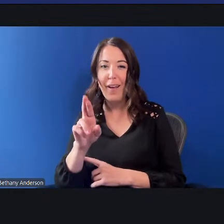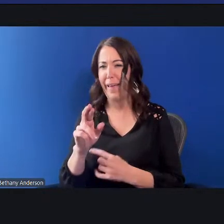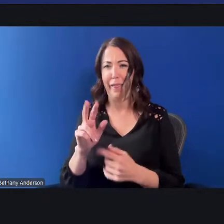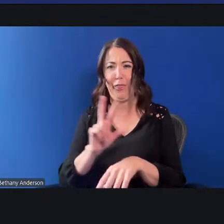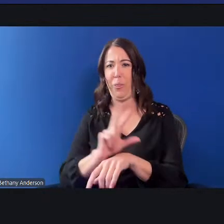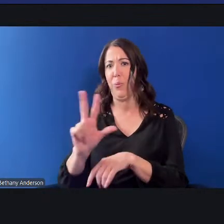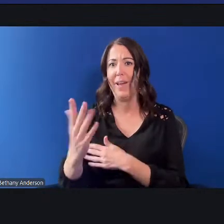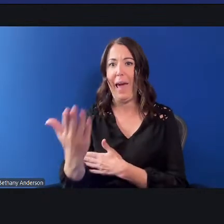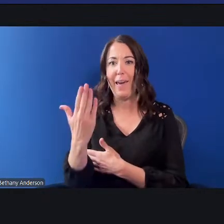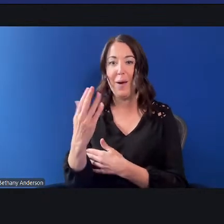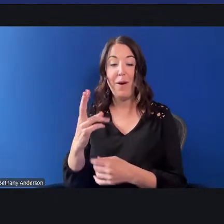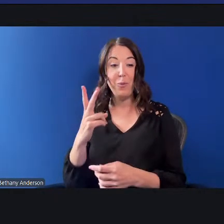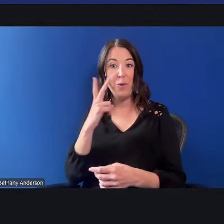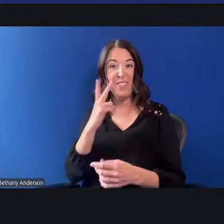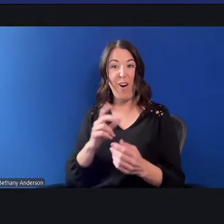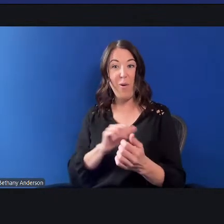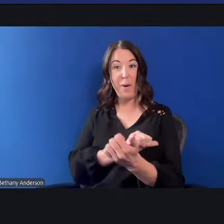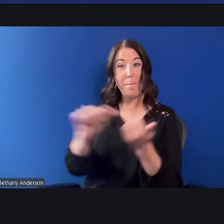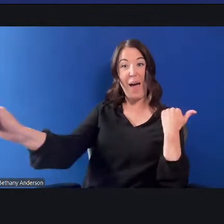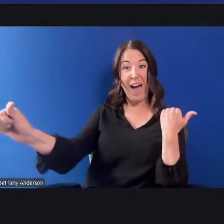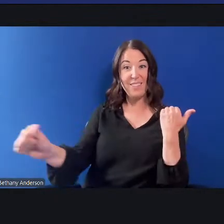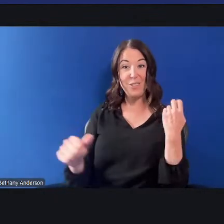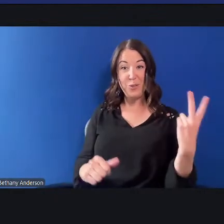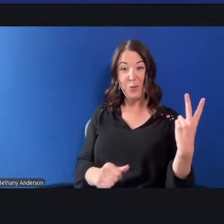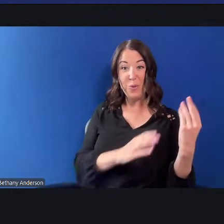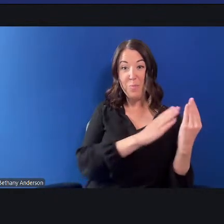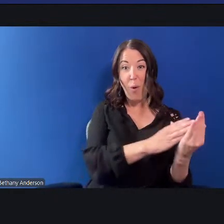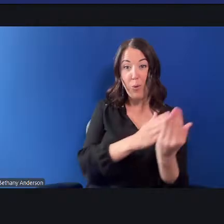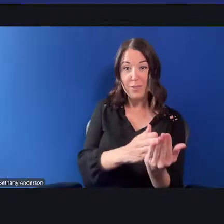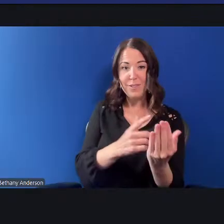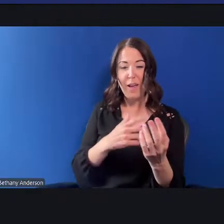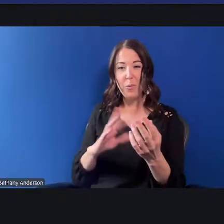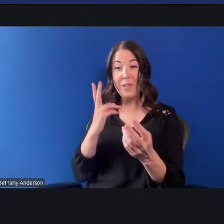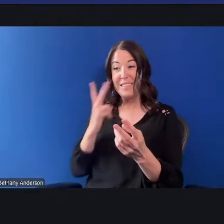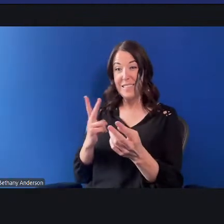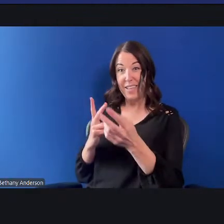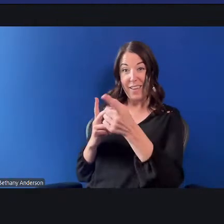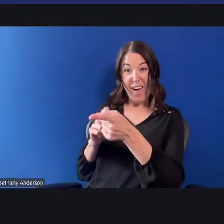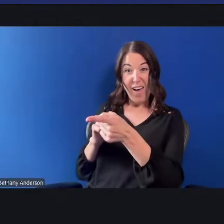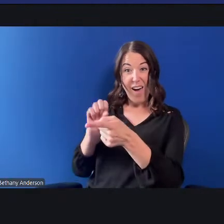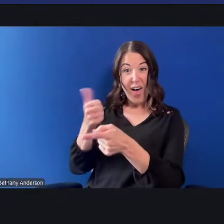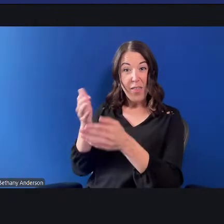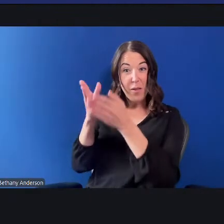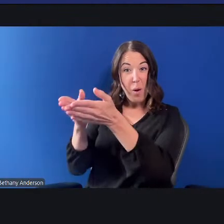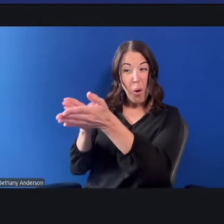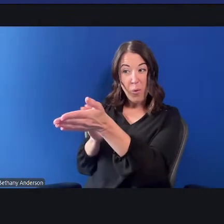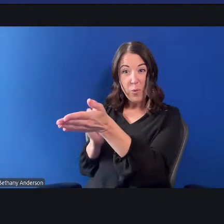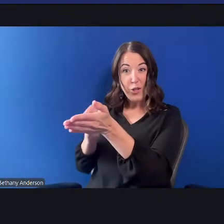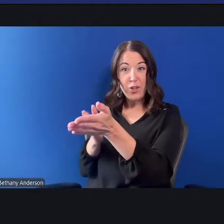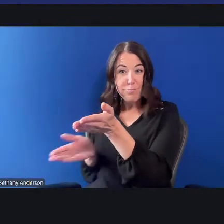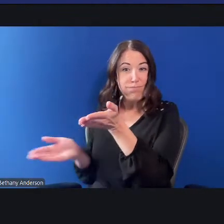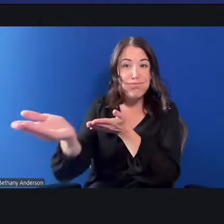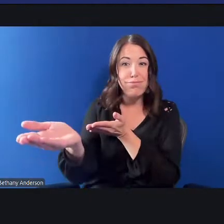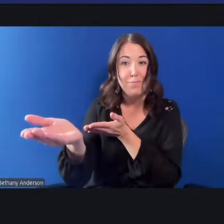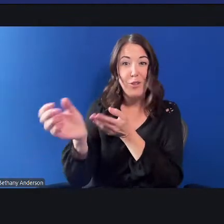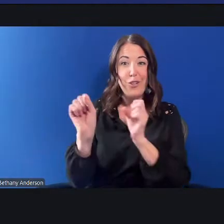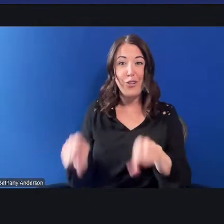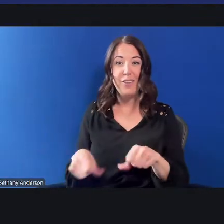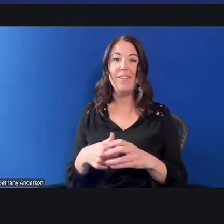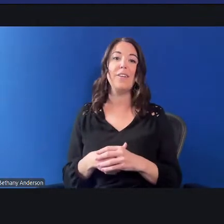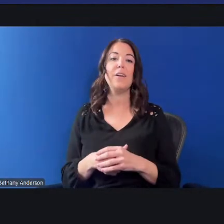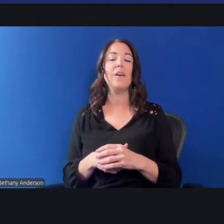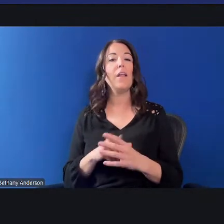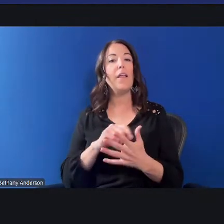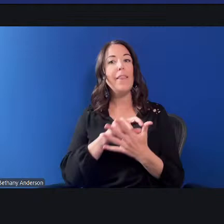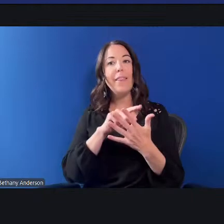and that there were other vessels just ahead of us if we could just dig a little deeper and give a little bit more. These students were really